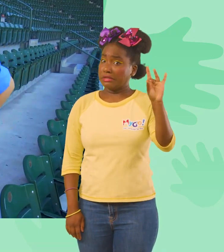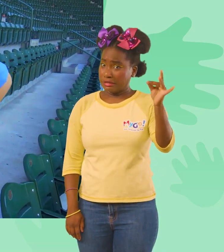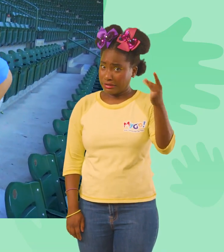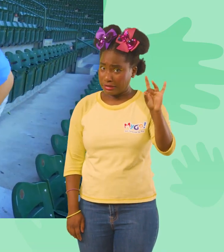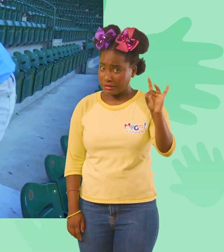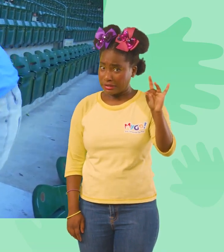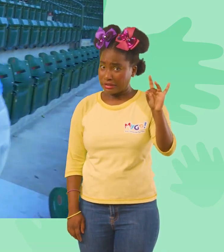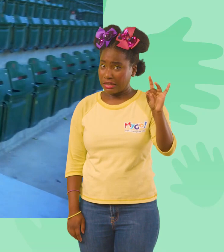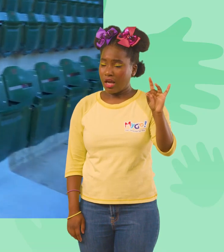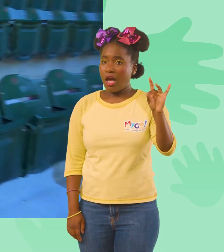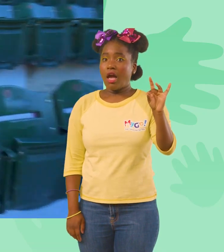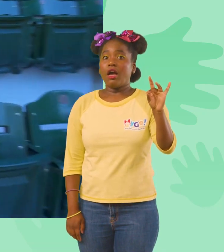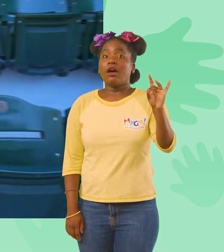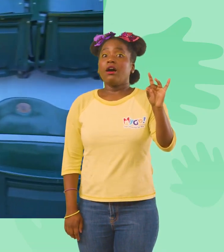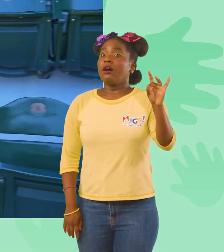11, 12, 13, 14, 15, 16, 17, 18.